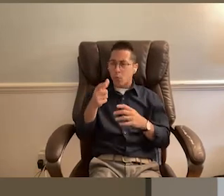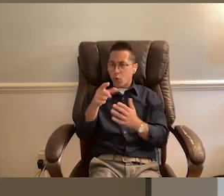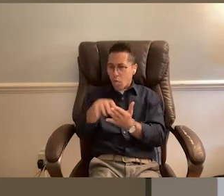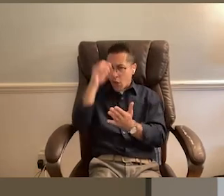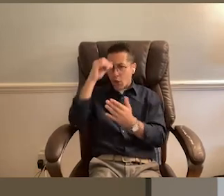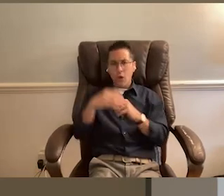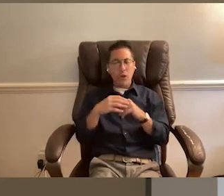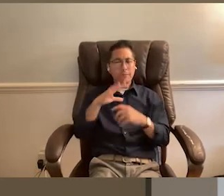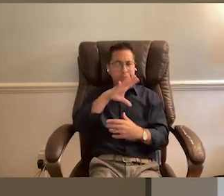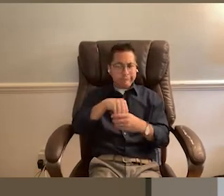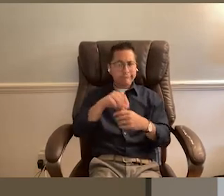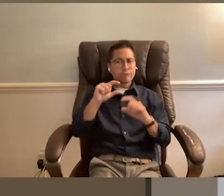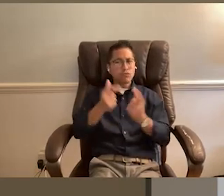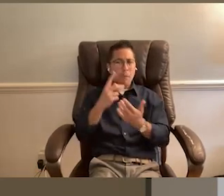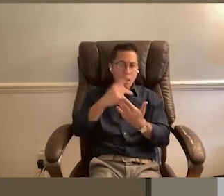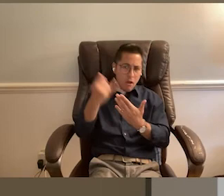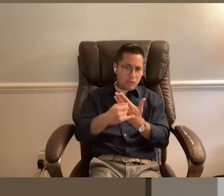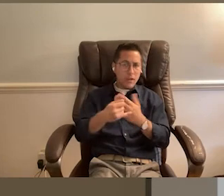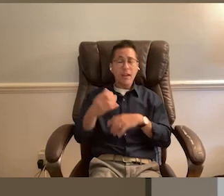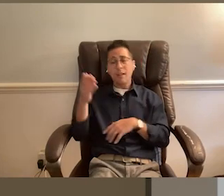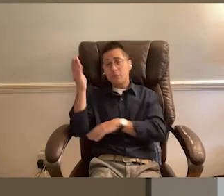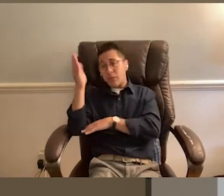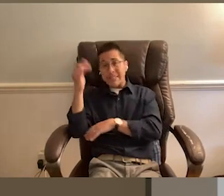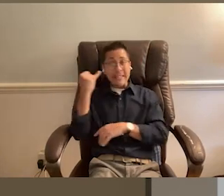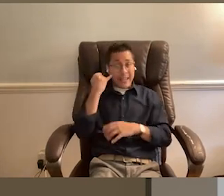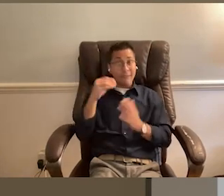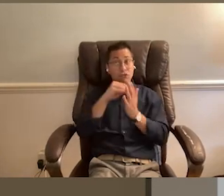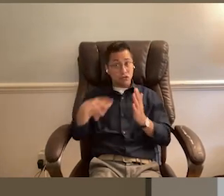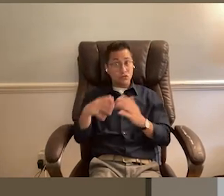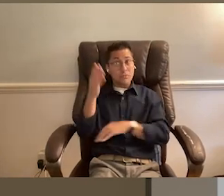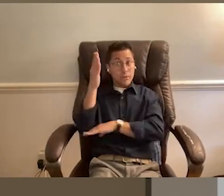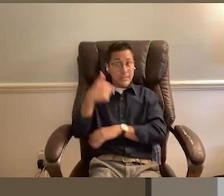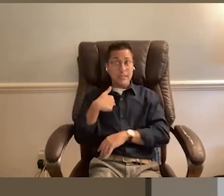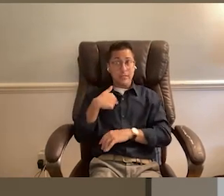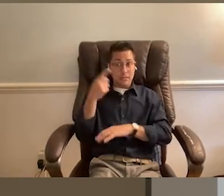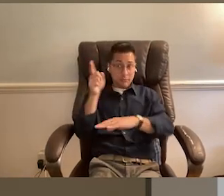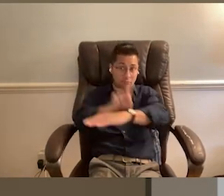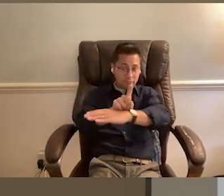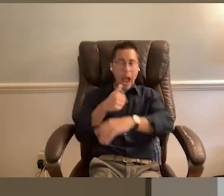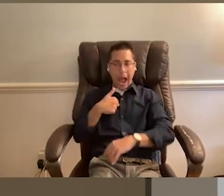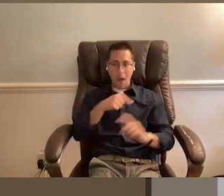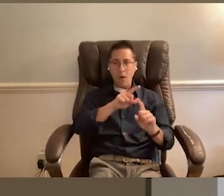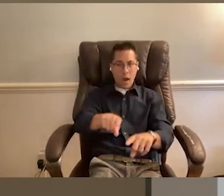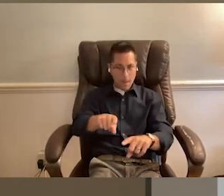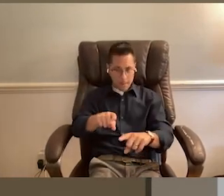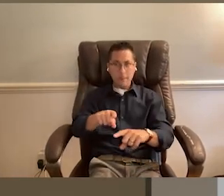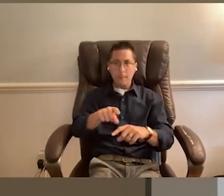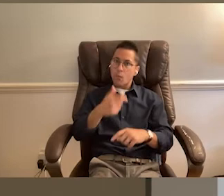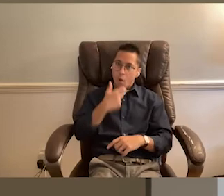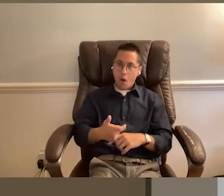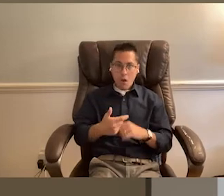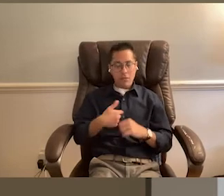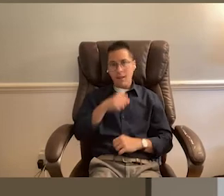may include completing assignments or modifying assignments, so PowerPoint instead of an essay kind of thing. Taking tests and quizzes. Our